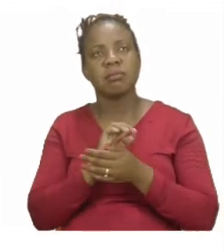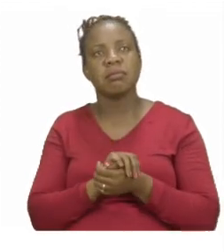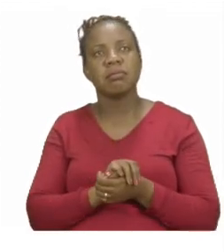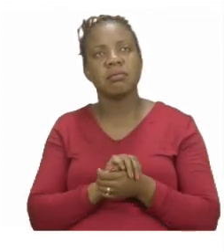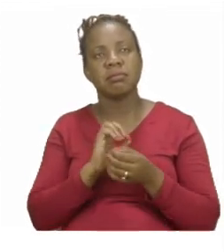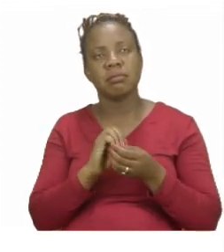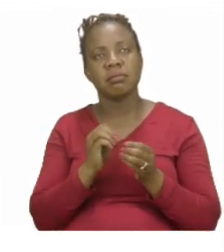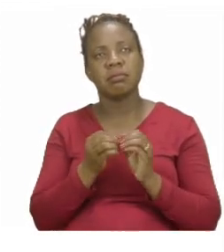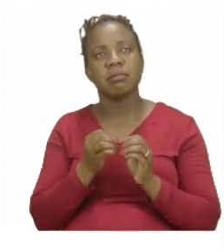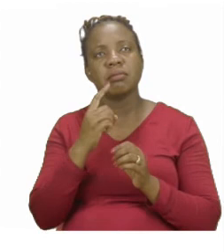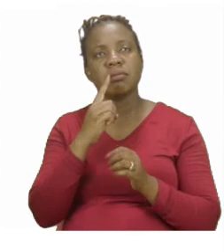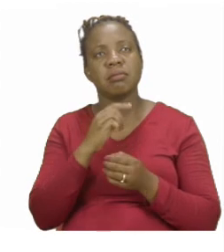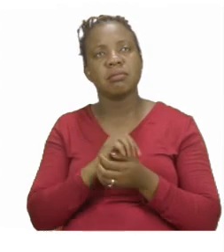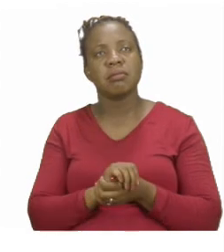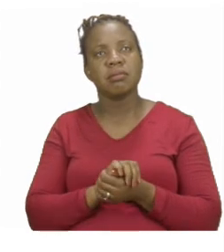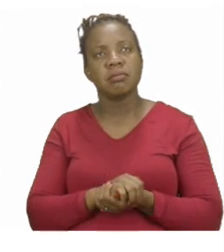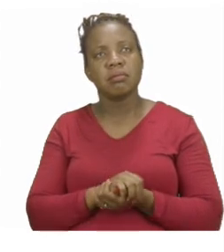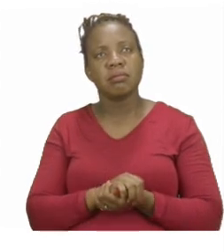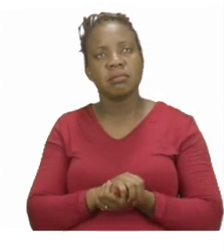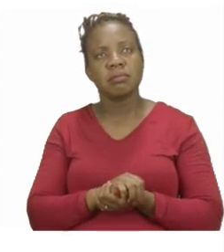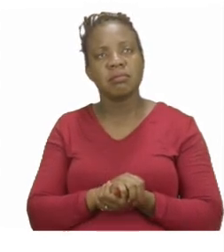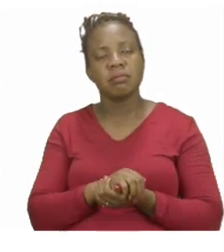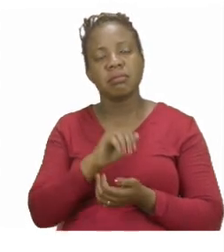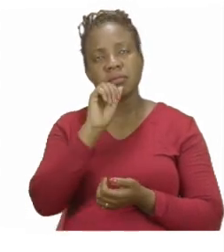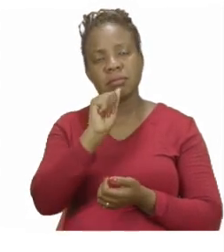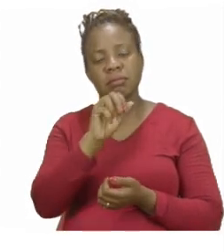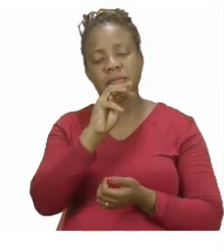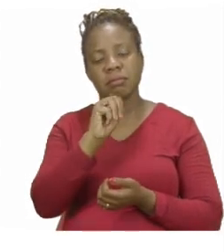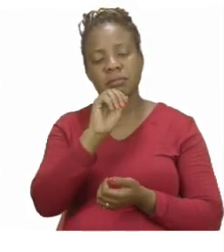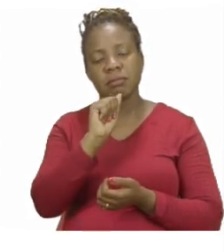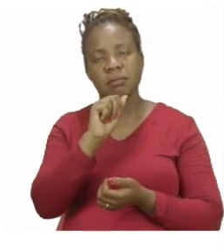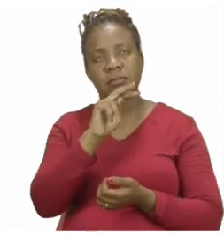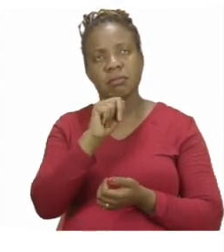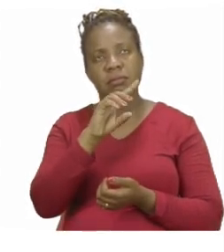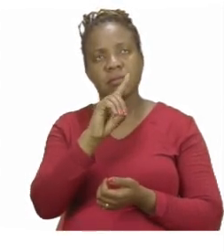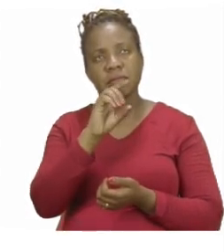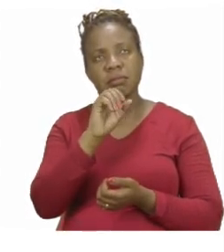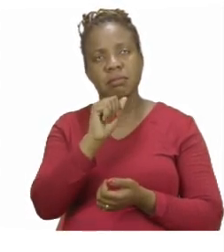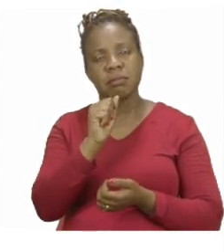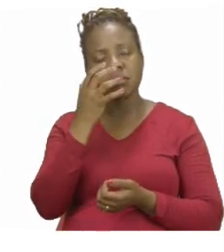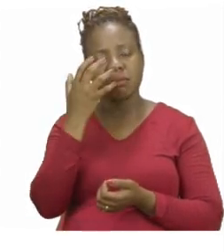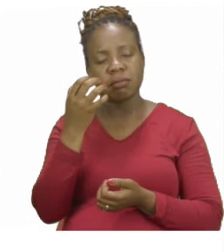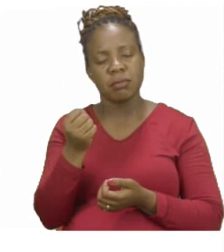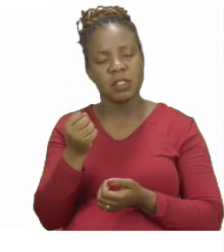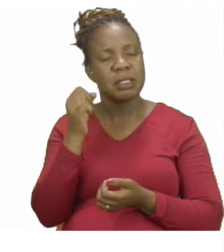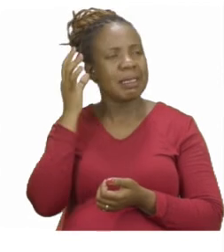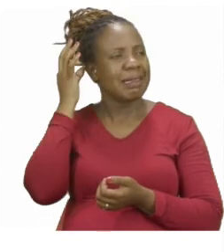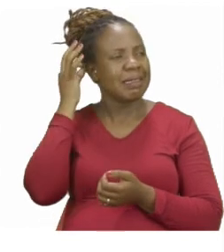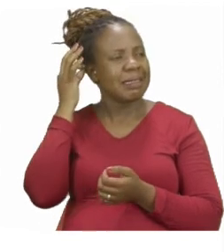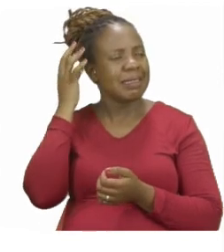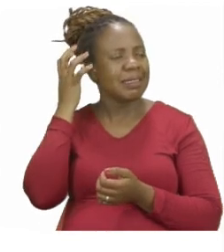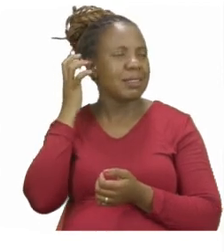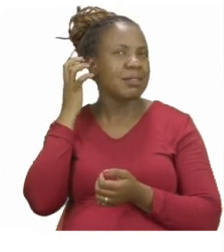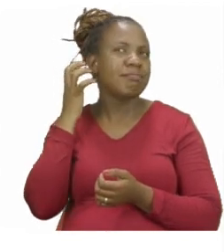one. Number one reads, Amanda has curly hair. Let's